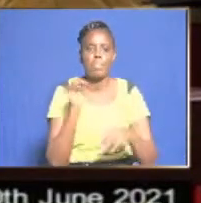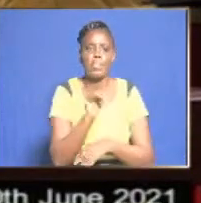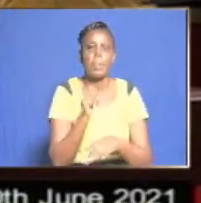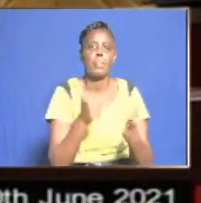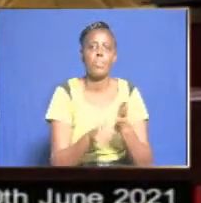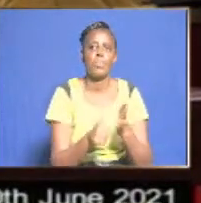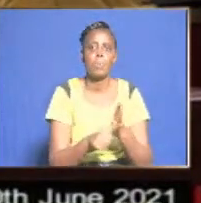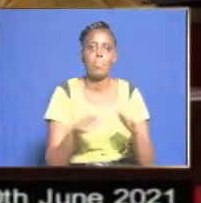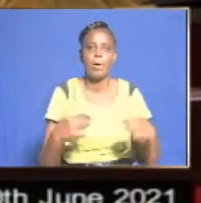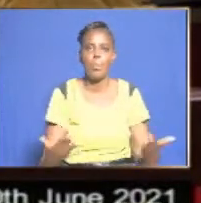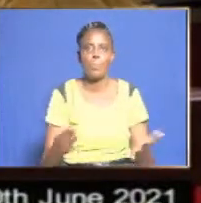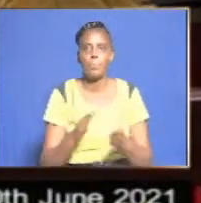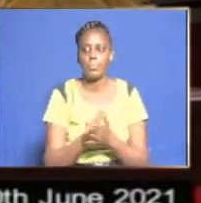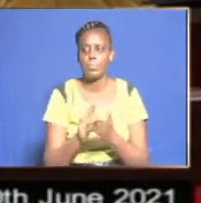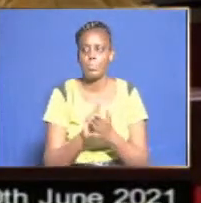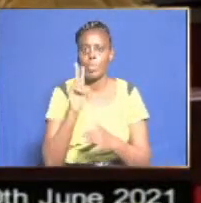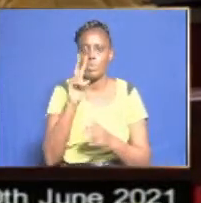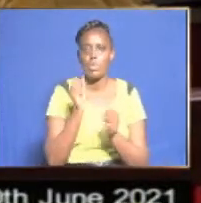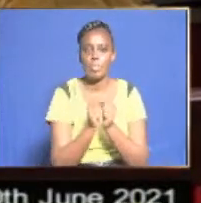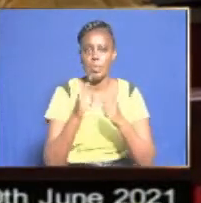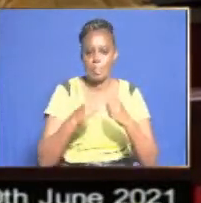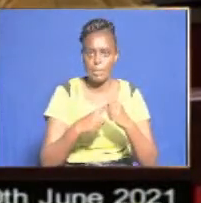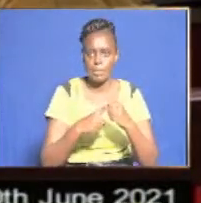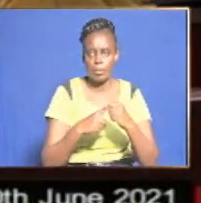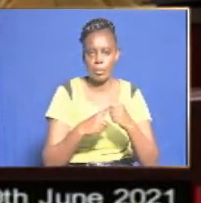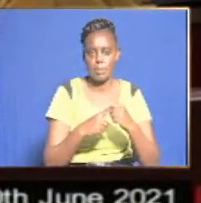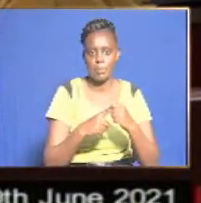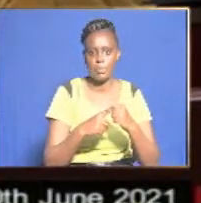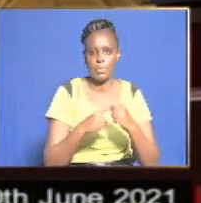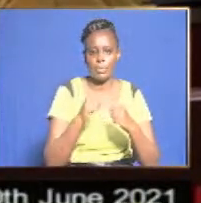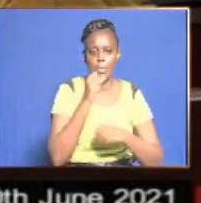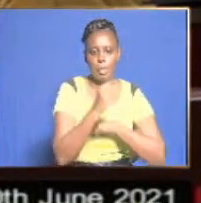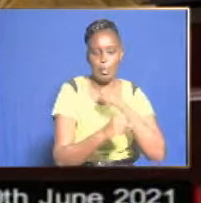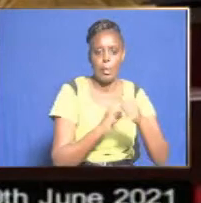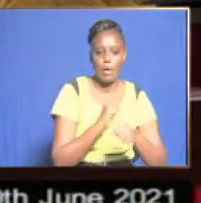It's 2016, not 2006.